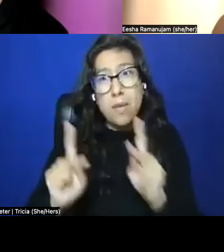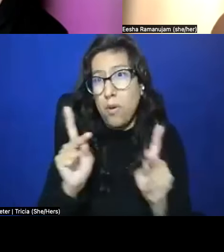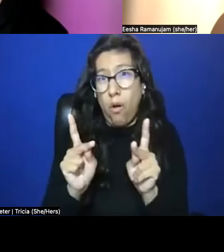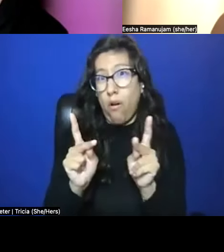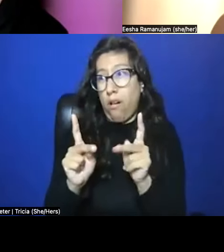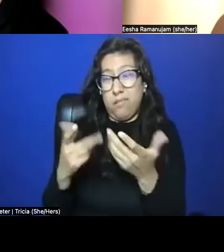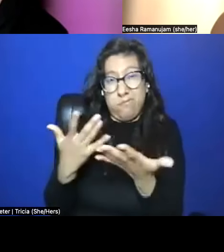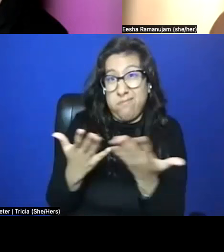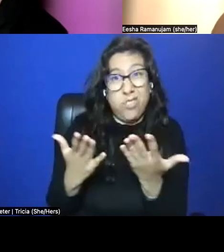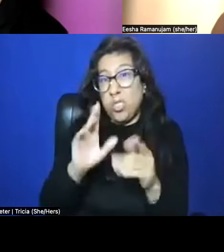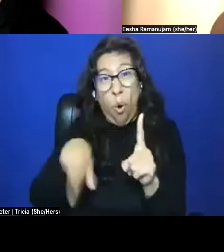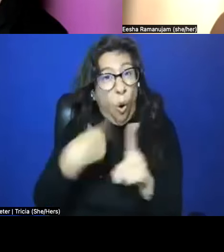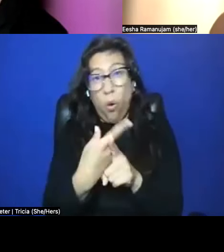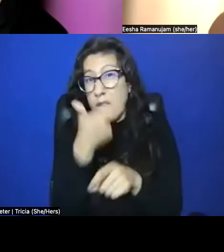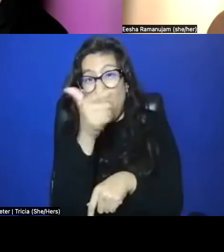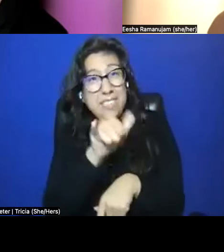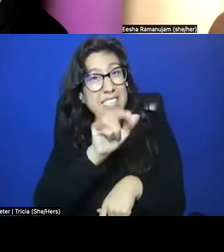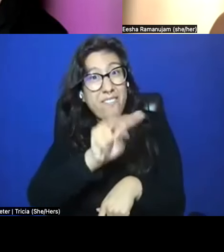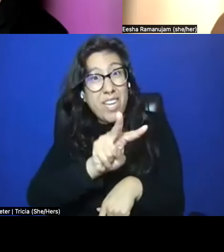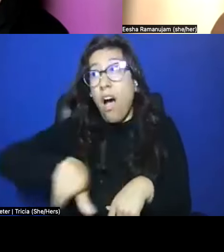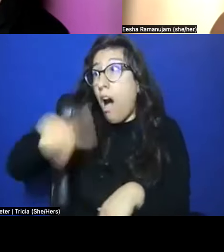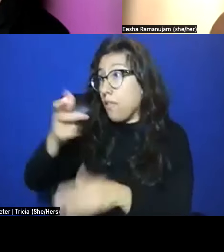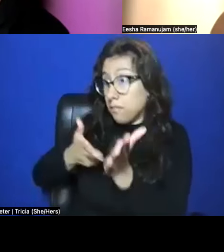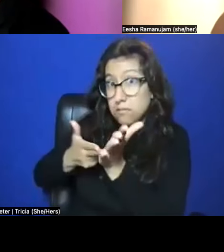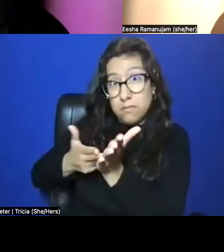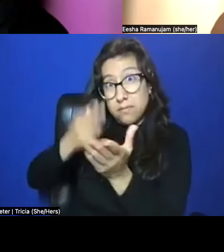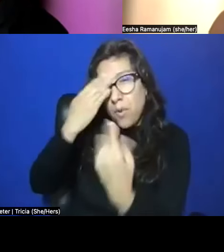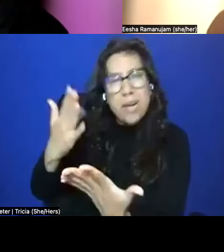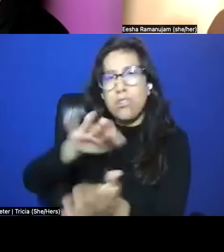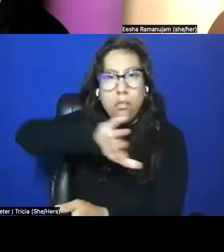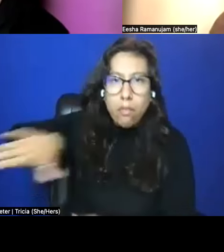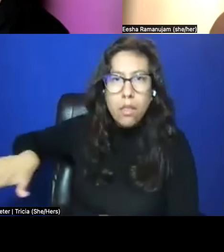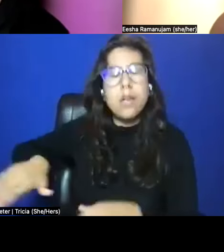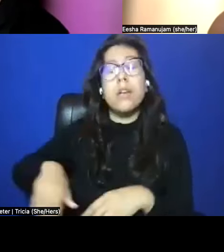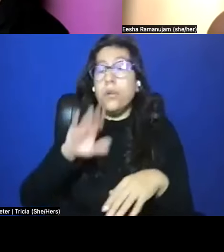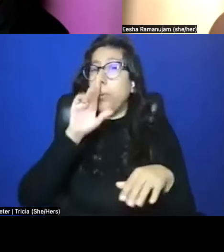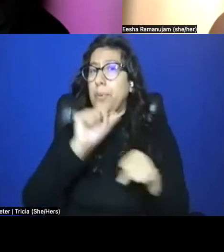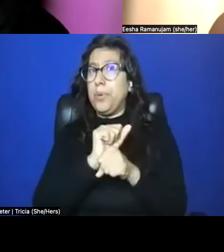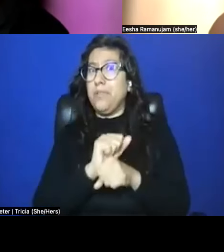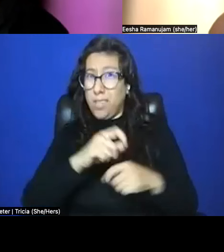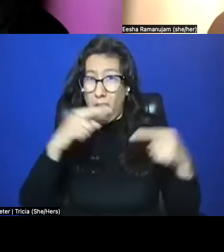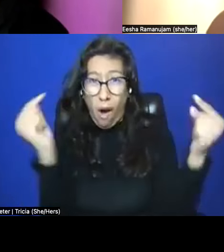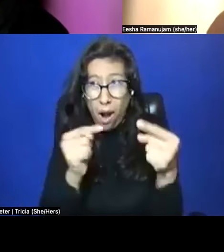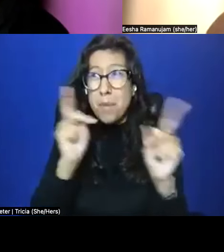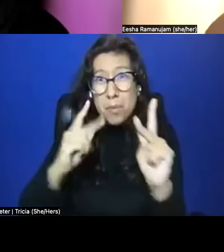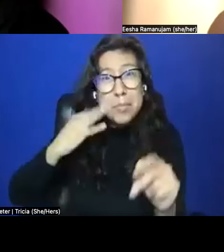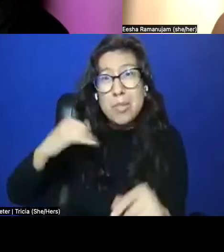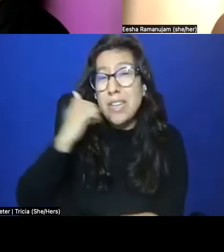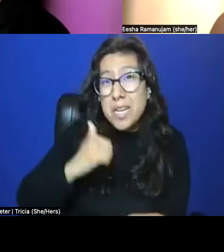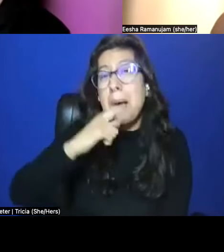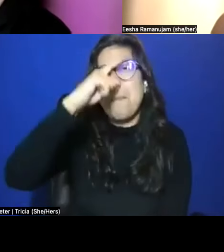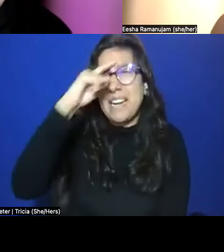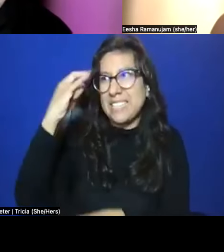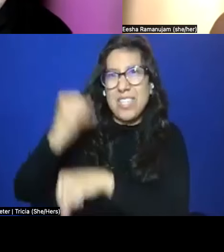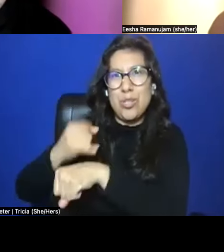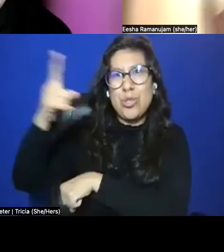from anywhere else. And I think that in the absence of clear explanations for harm that people experience on a day-to-day basis because of